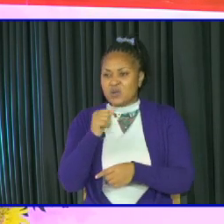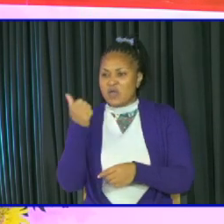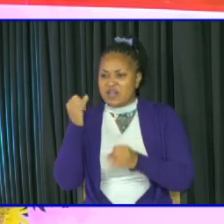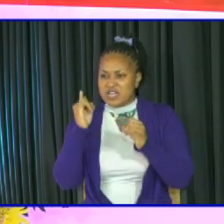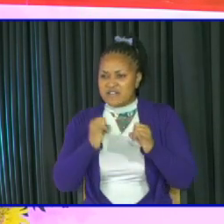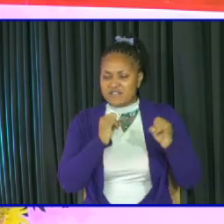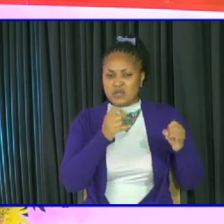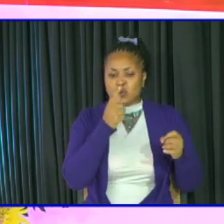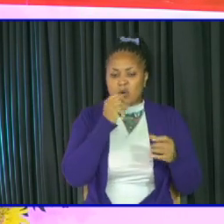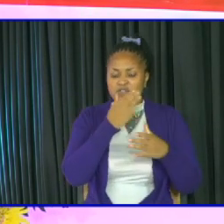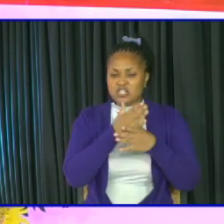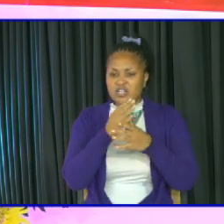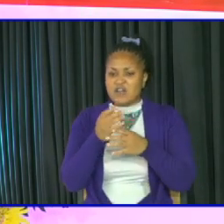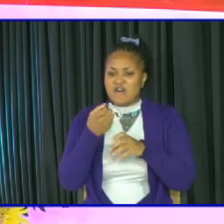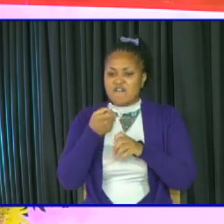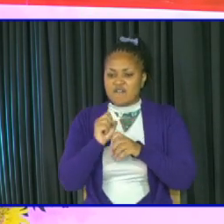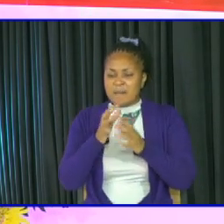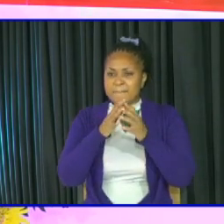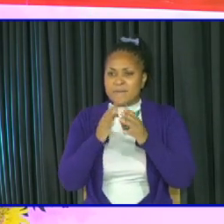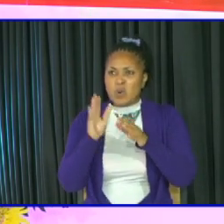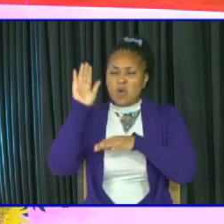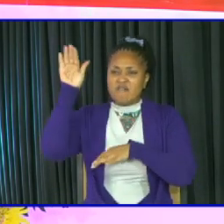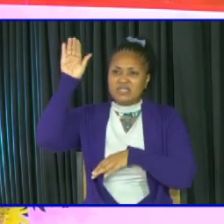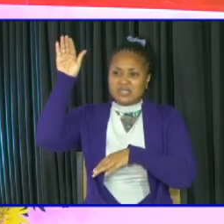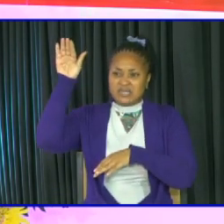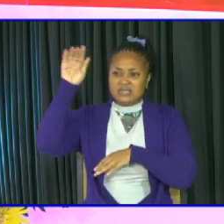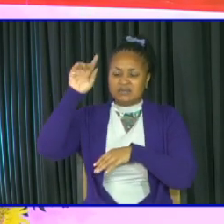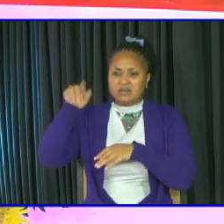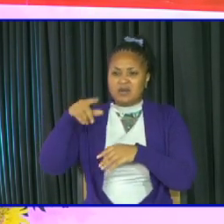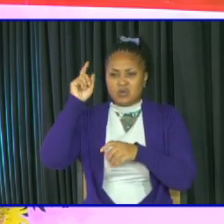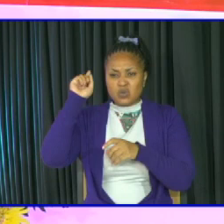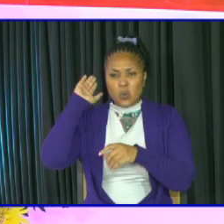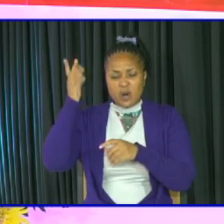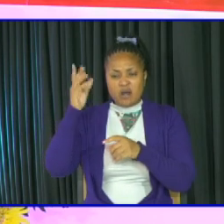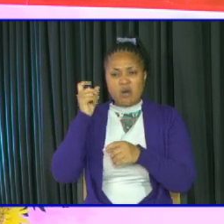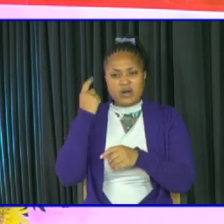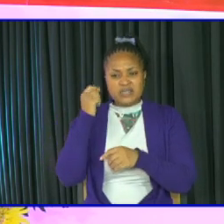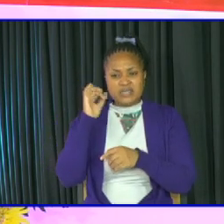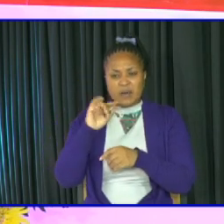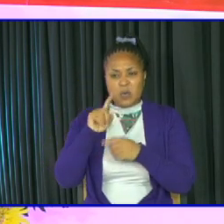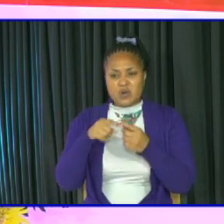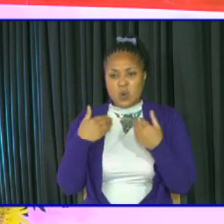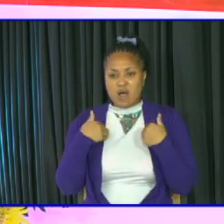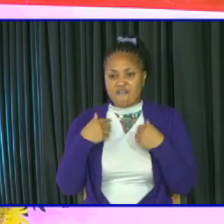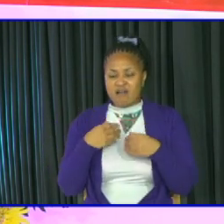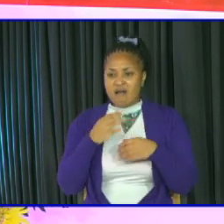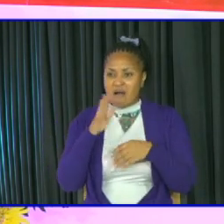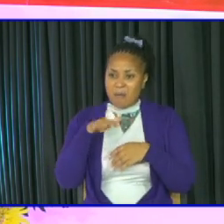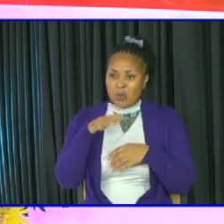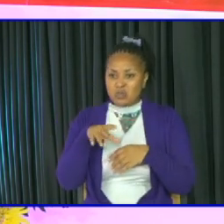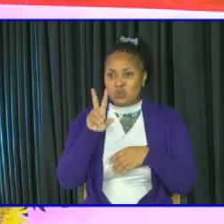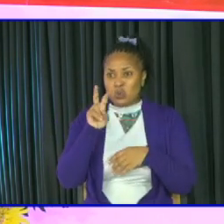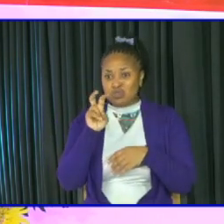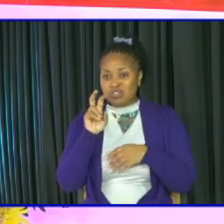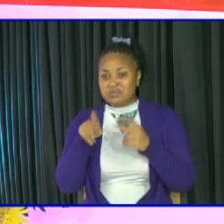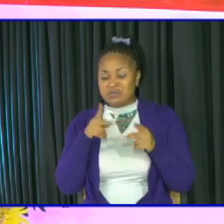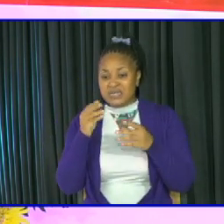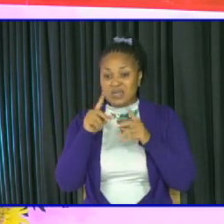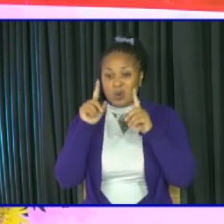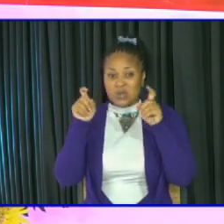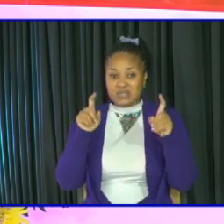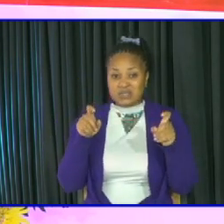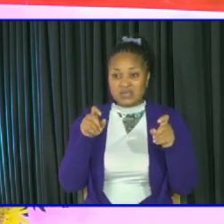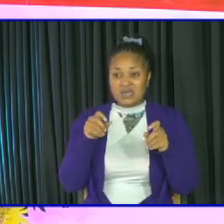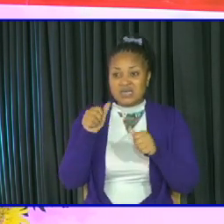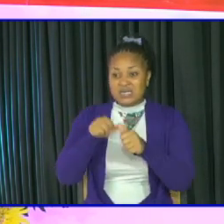in the quiz from overseas. You would understand that when we have over 100 plus, almost 200 individuals doing the quiz each evening, we will not